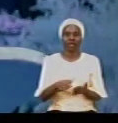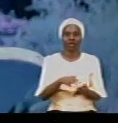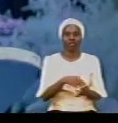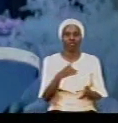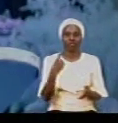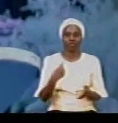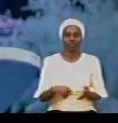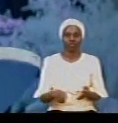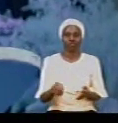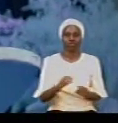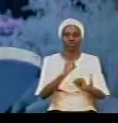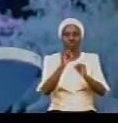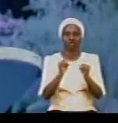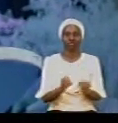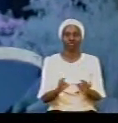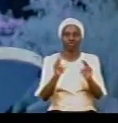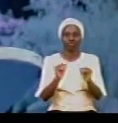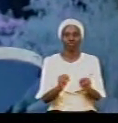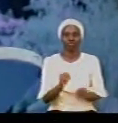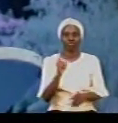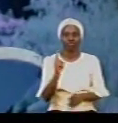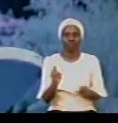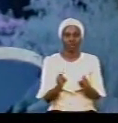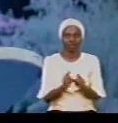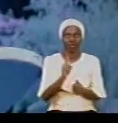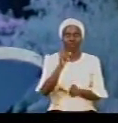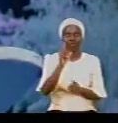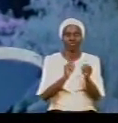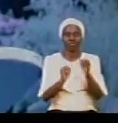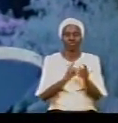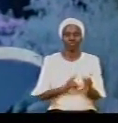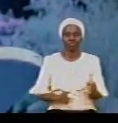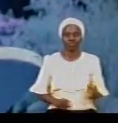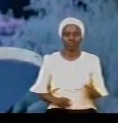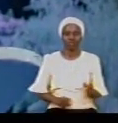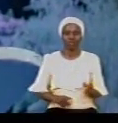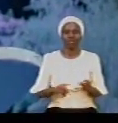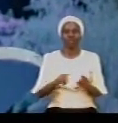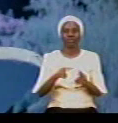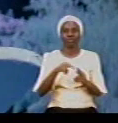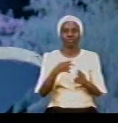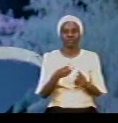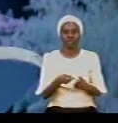like unto thy works. All nations